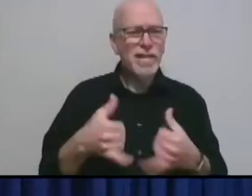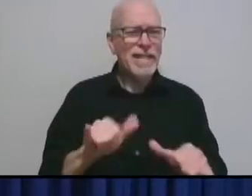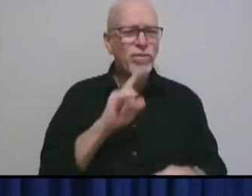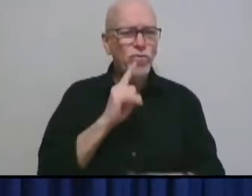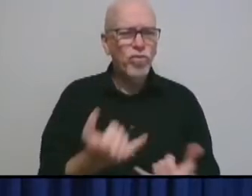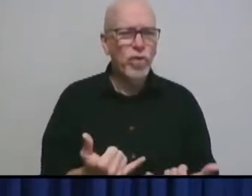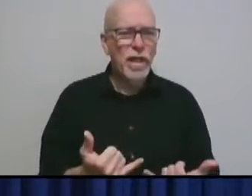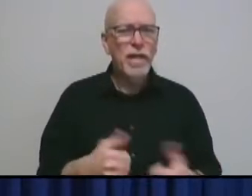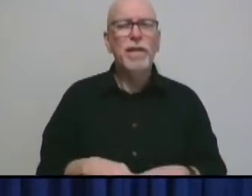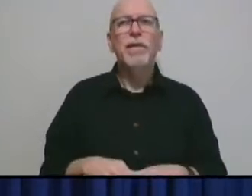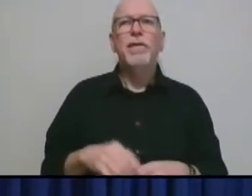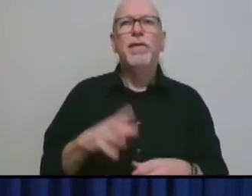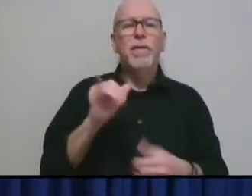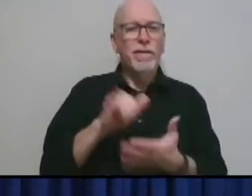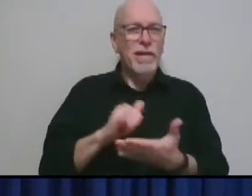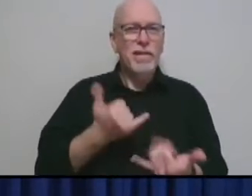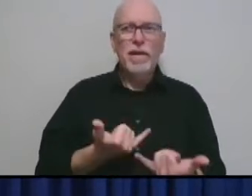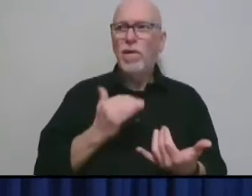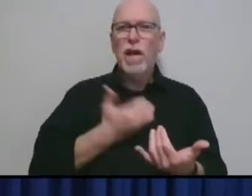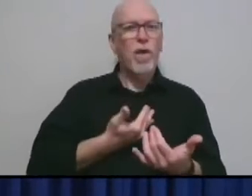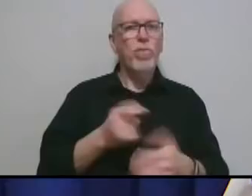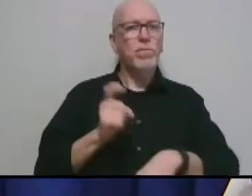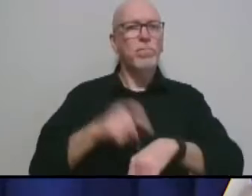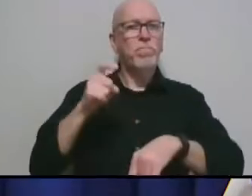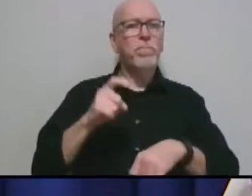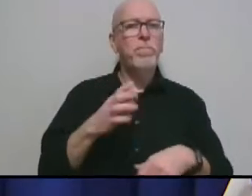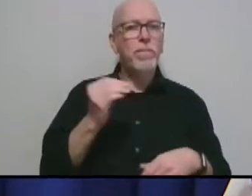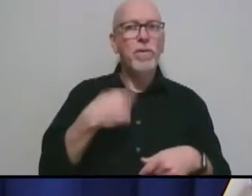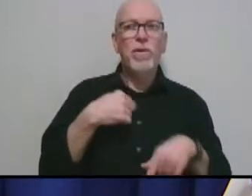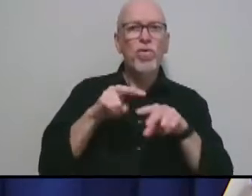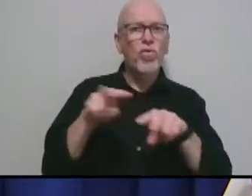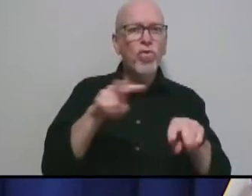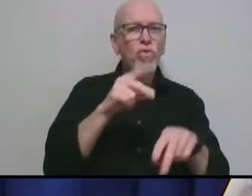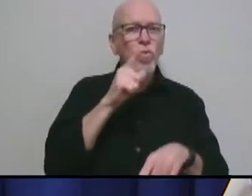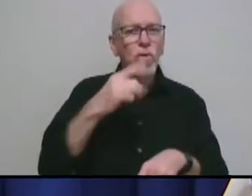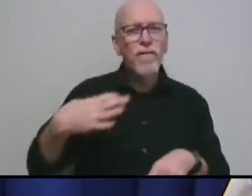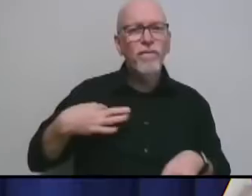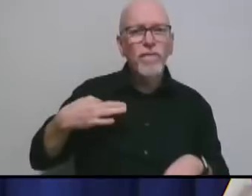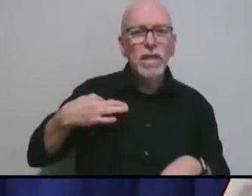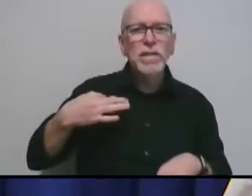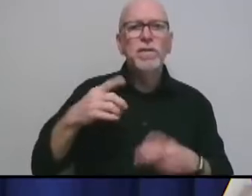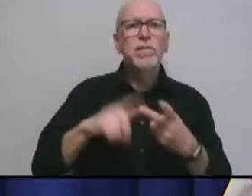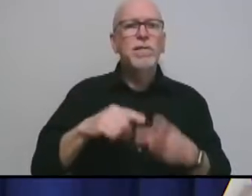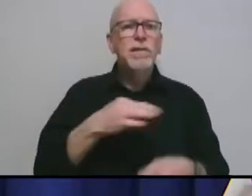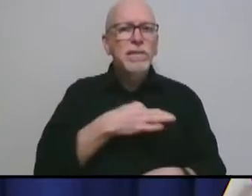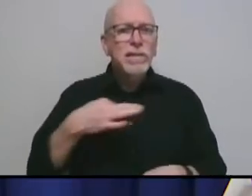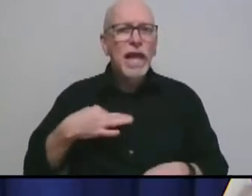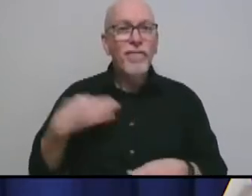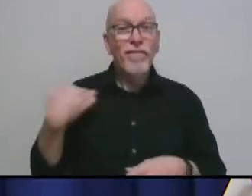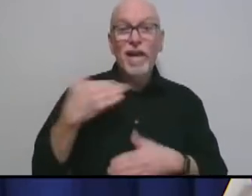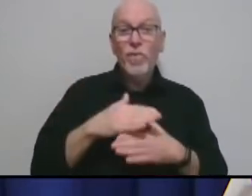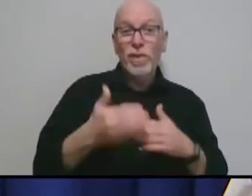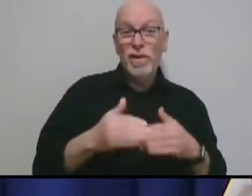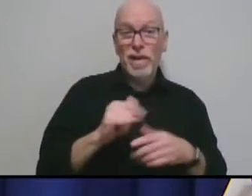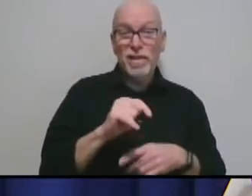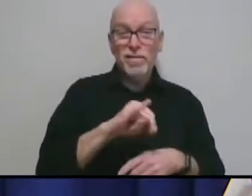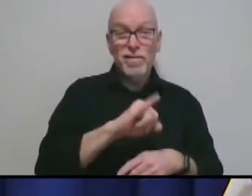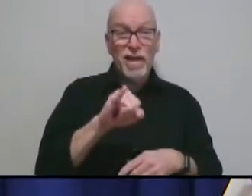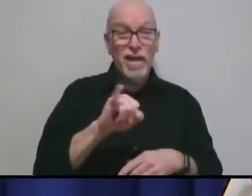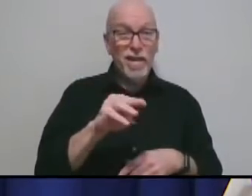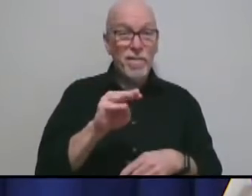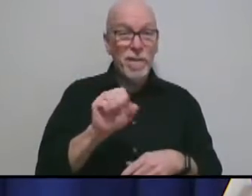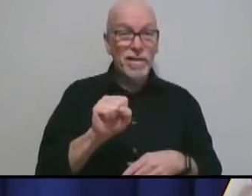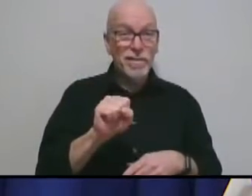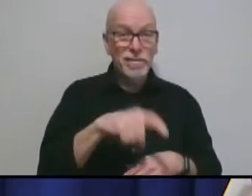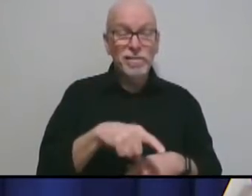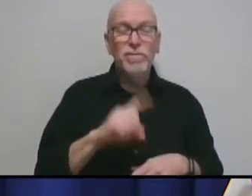I just watching the volunteers and the staff members over this past weekend at the IMS, I just could not, I've never